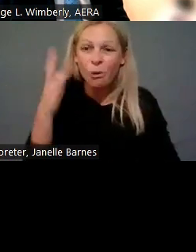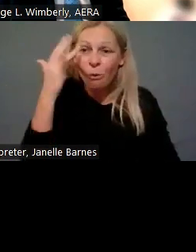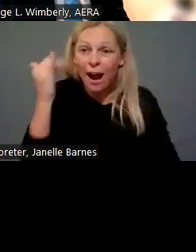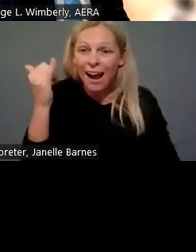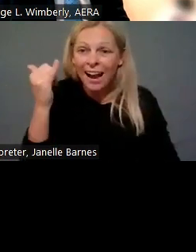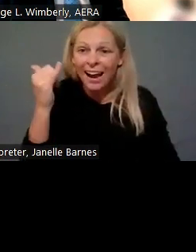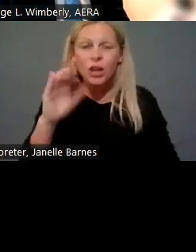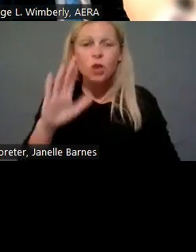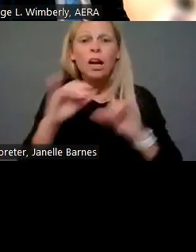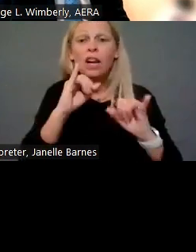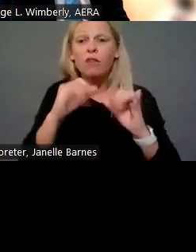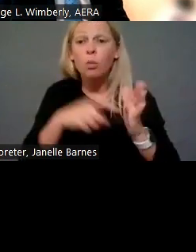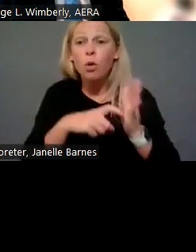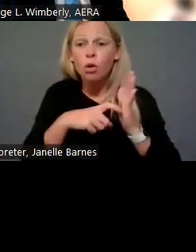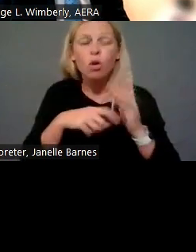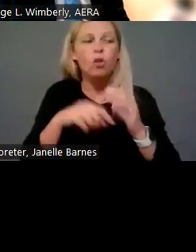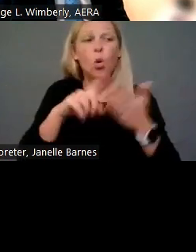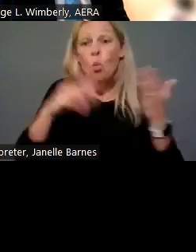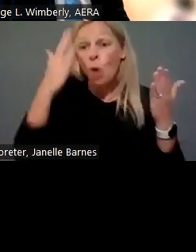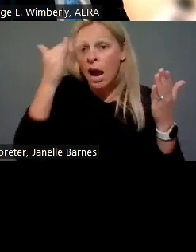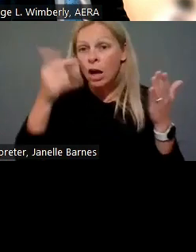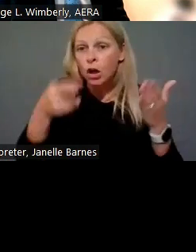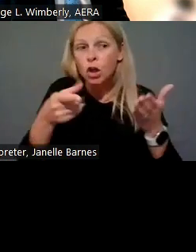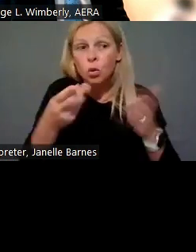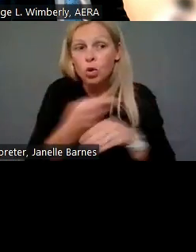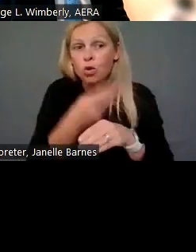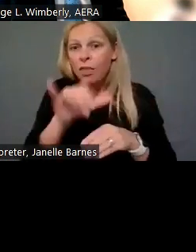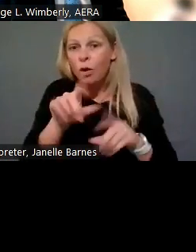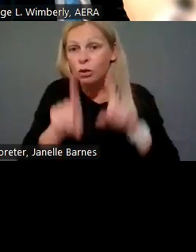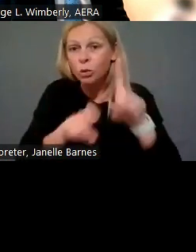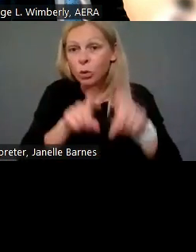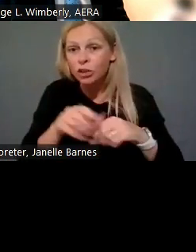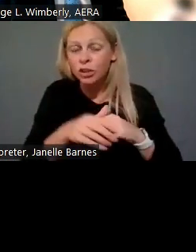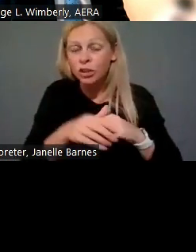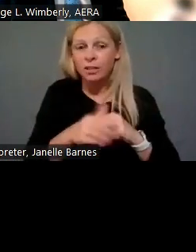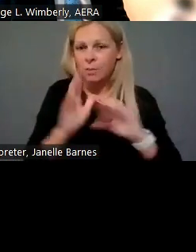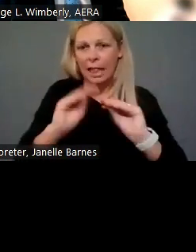interview protocols? Why are you using these questions? To be very clear about that.